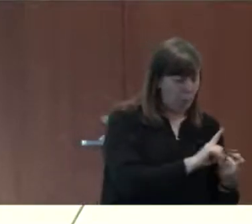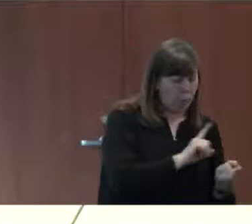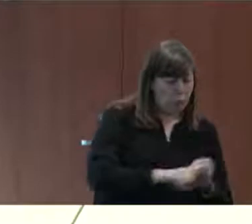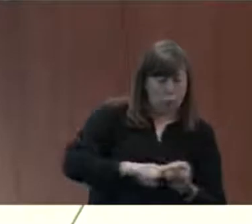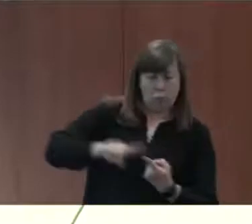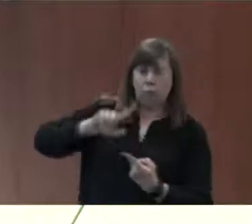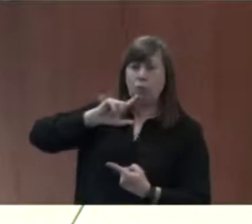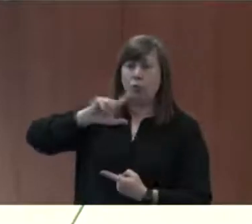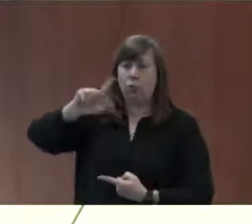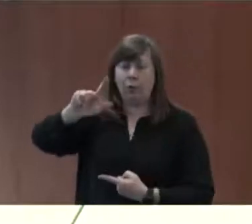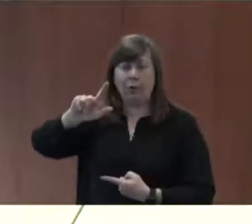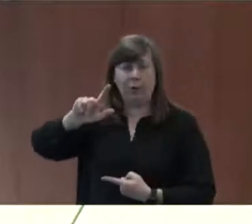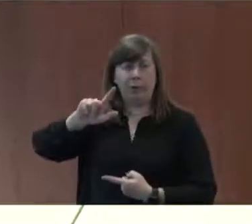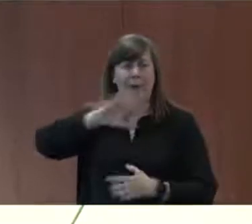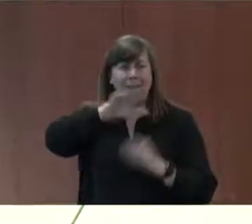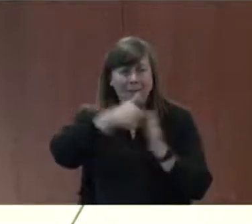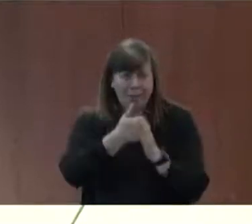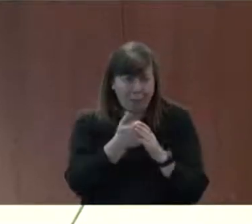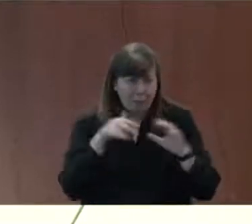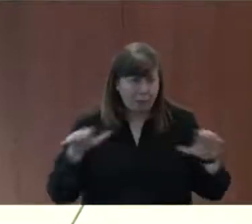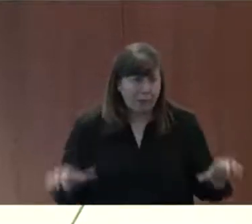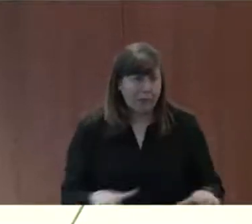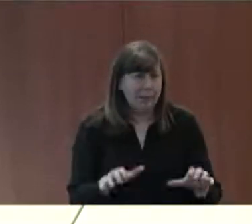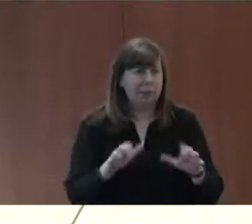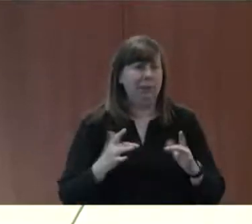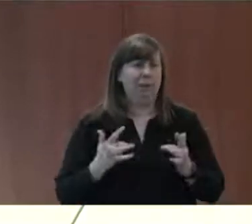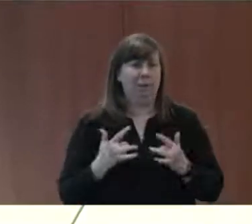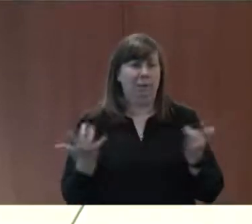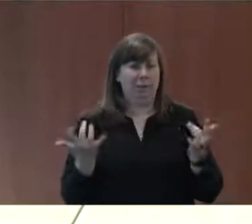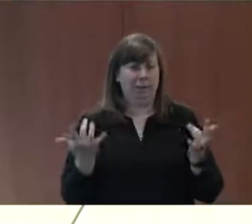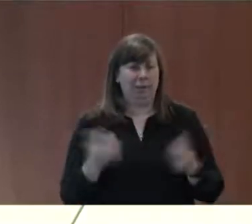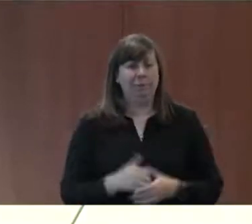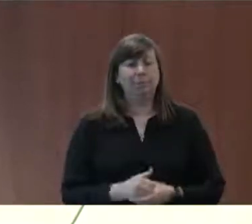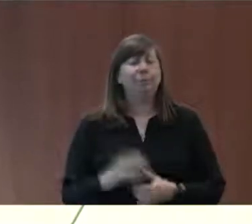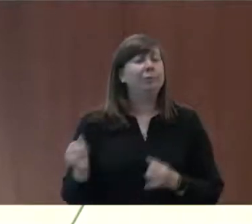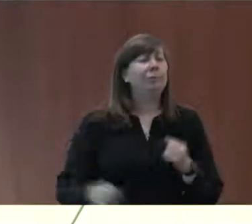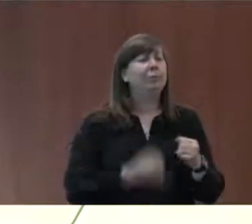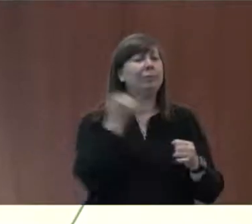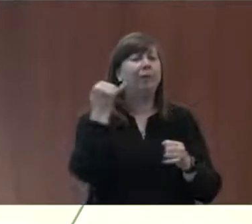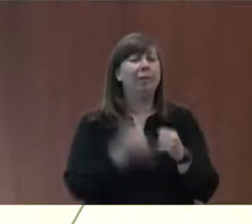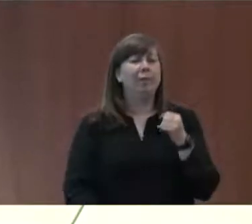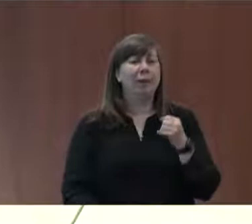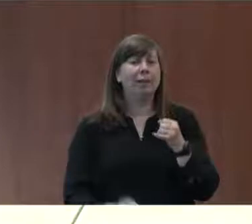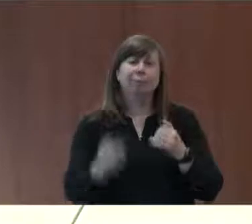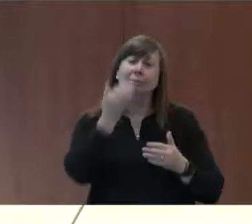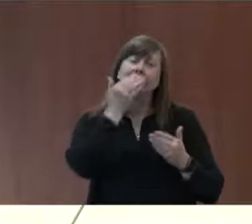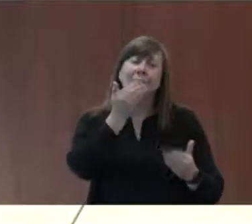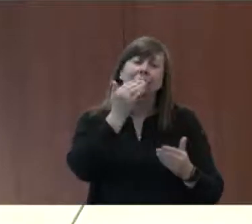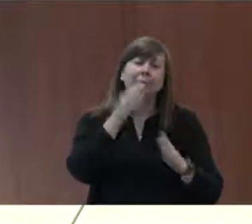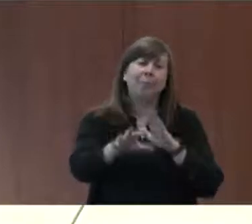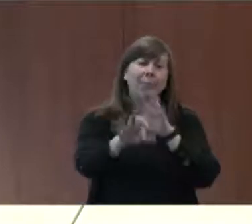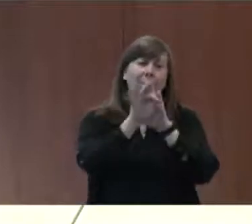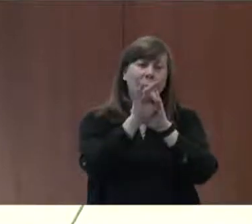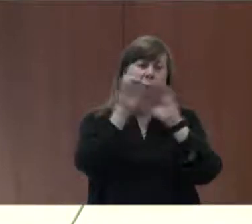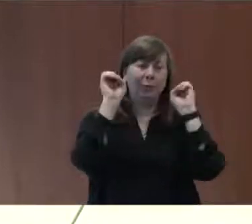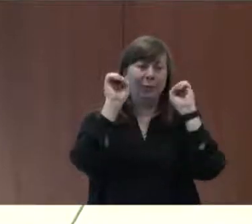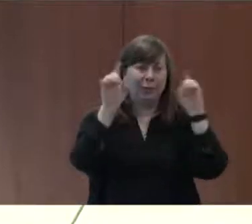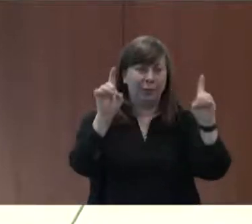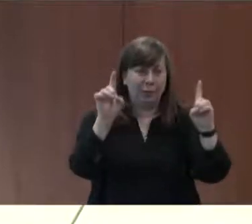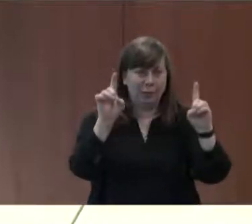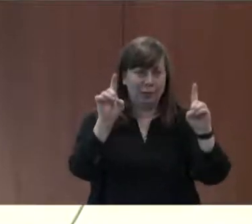21 in all of our activities and events. And finally, thank you for choosing